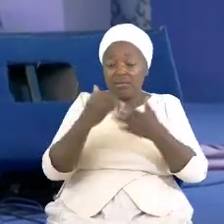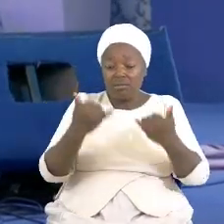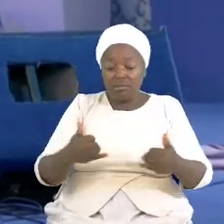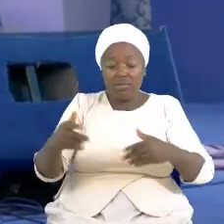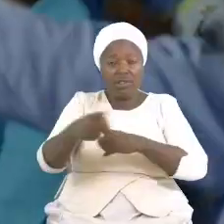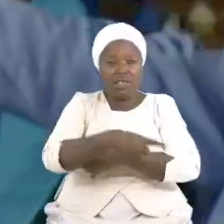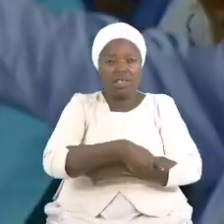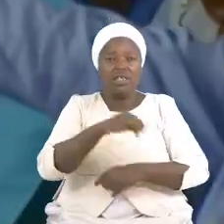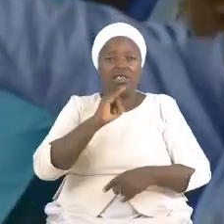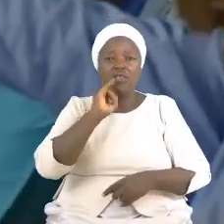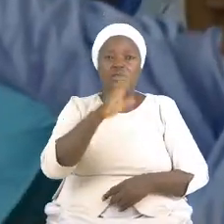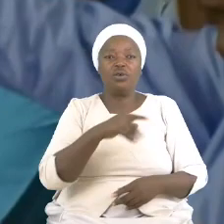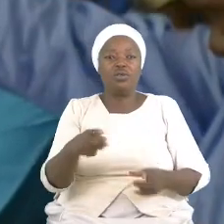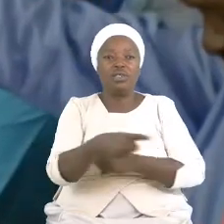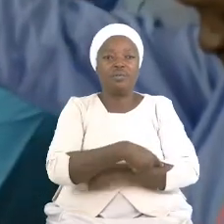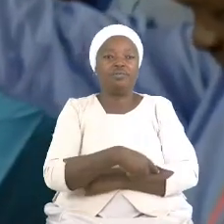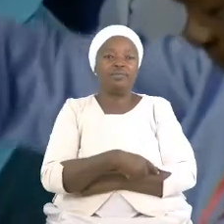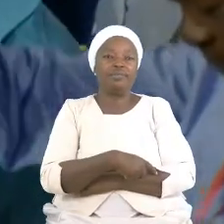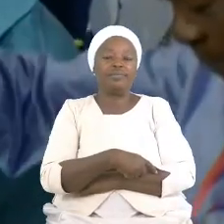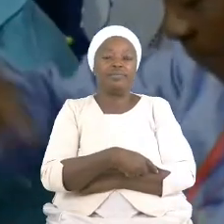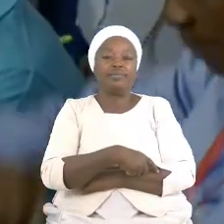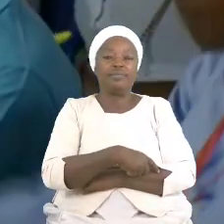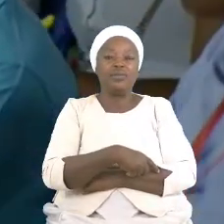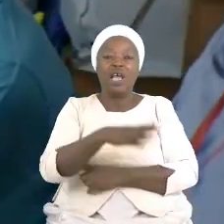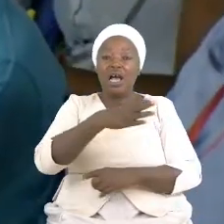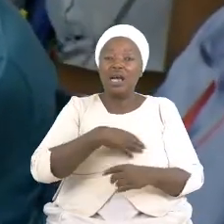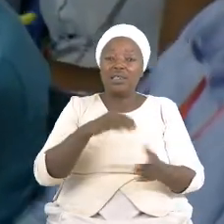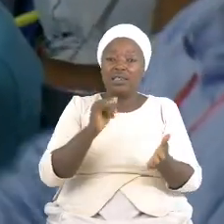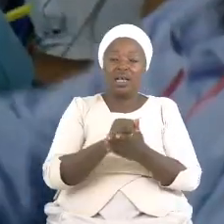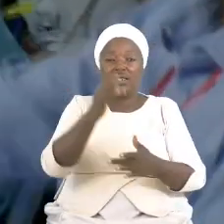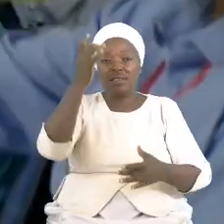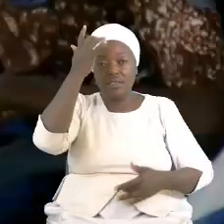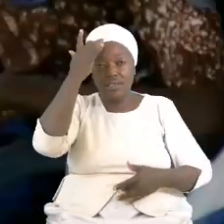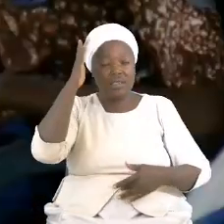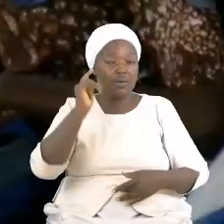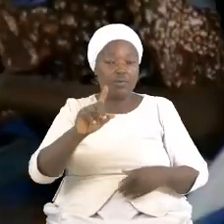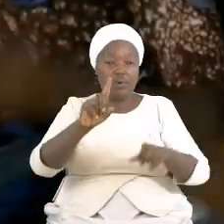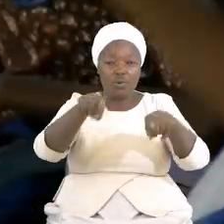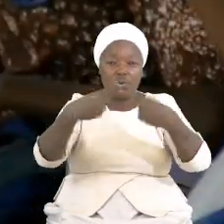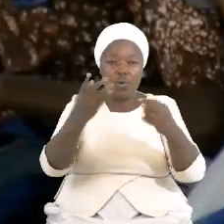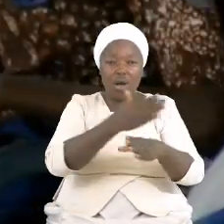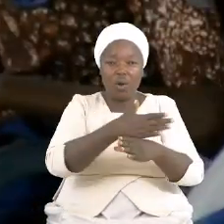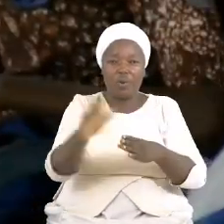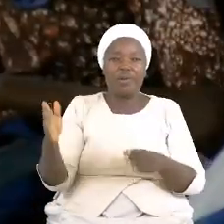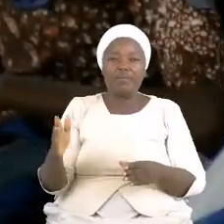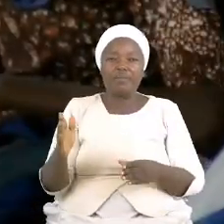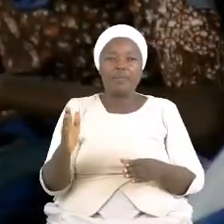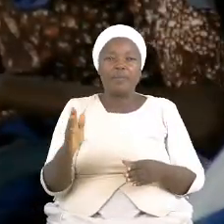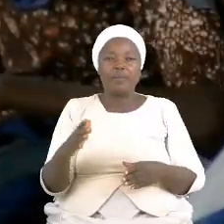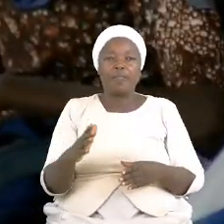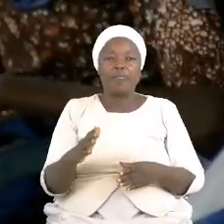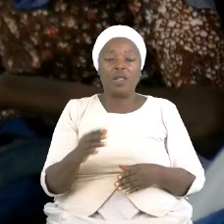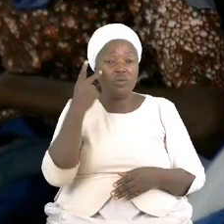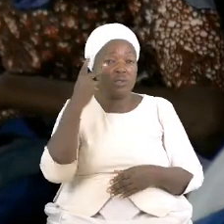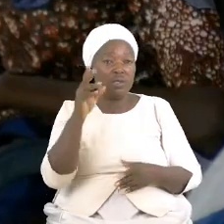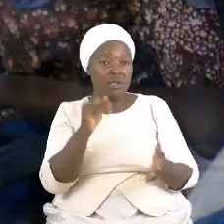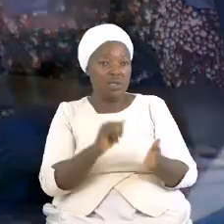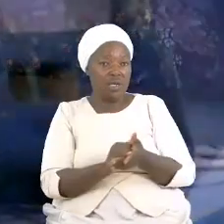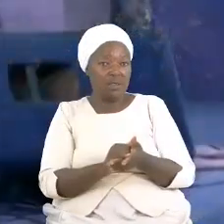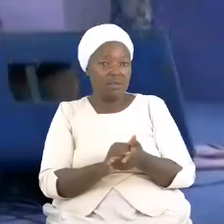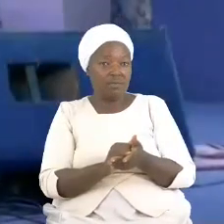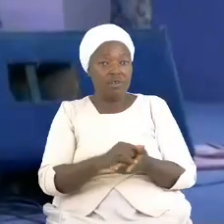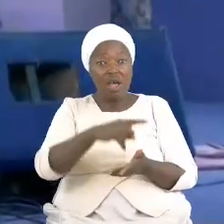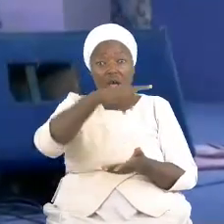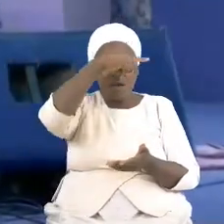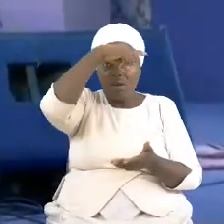your day. And that sickness will vanish away. You see that shadow of